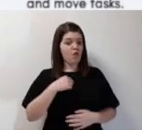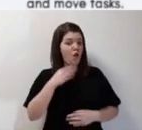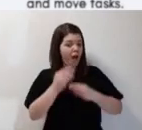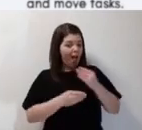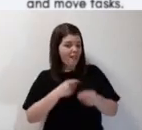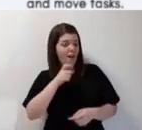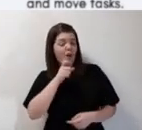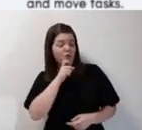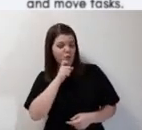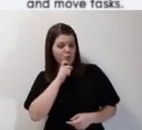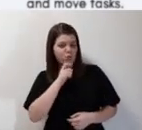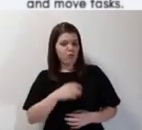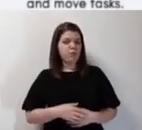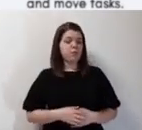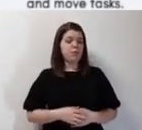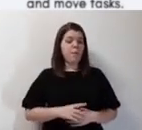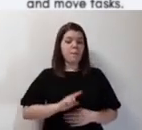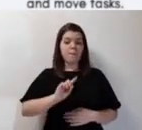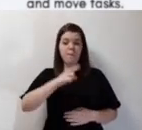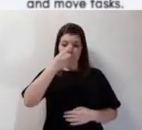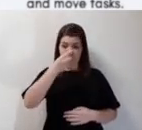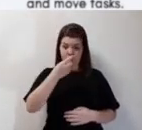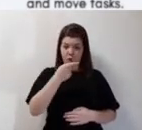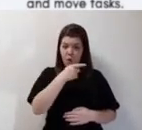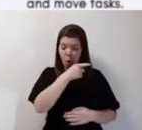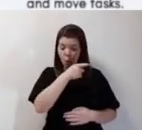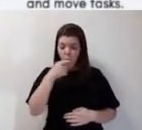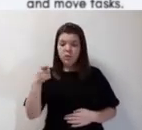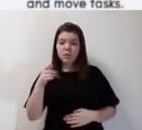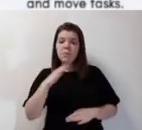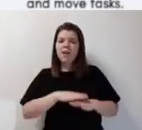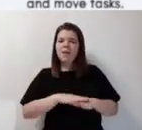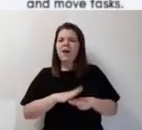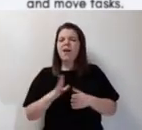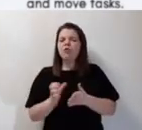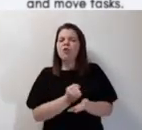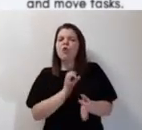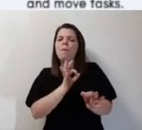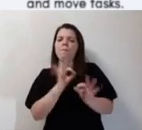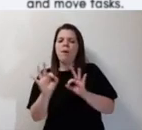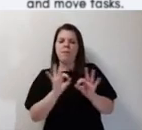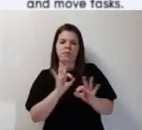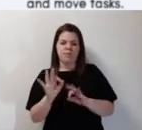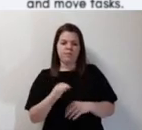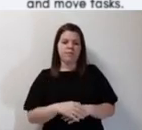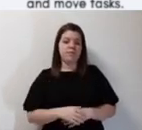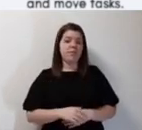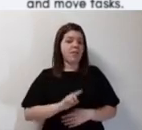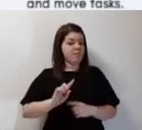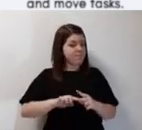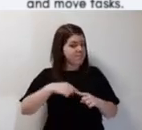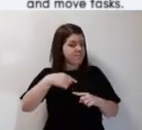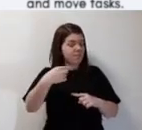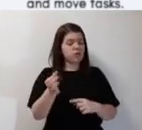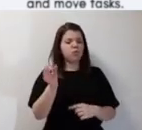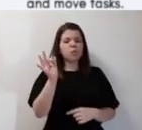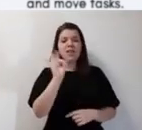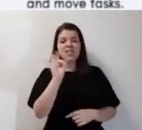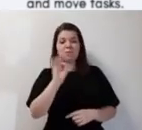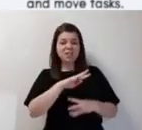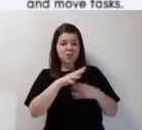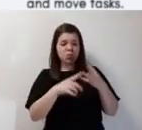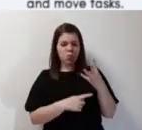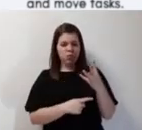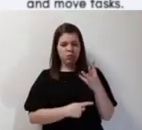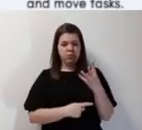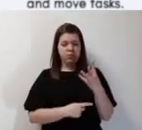weeks periods. Every sprint I planned was 2 weeks long, same duration as in the software company. And I adopt this